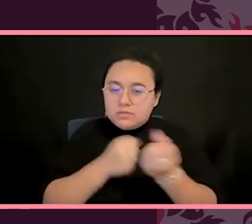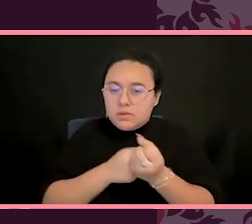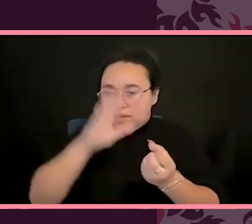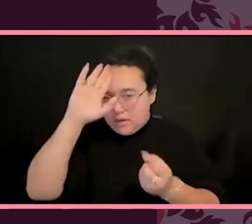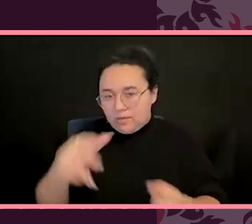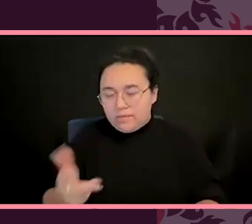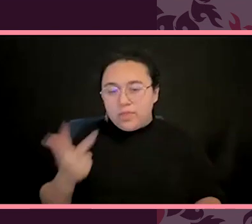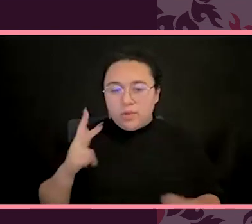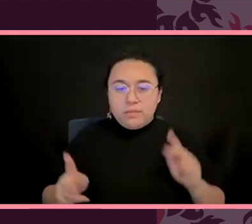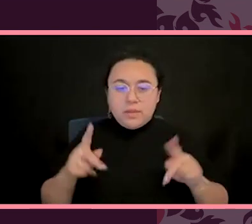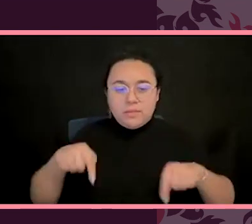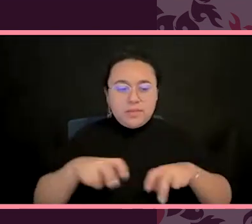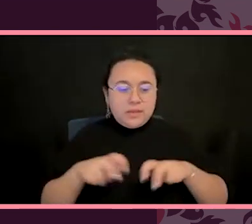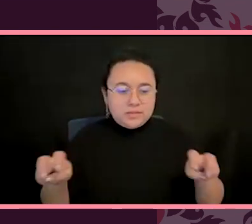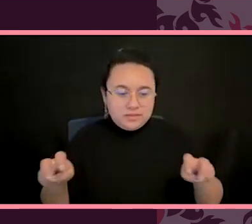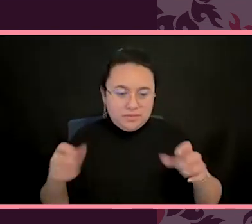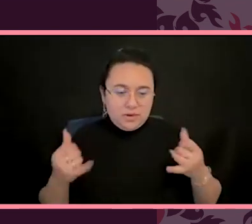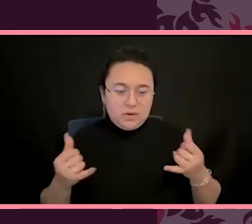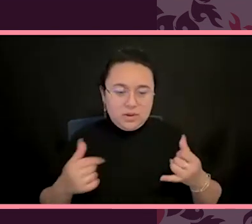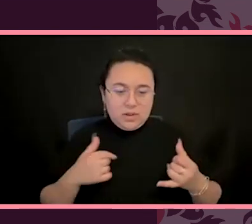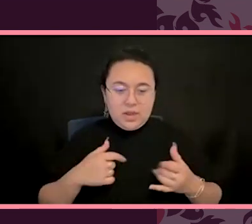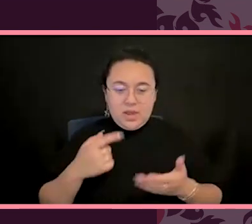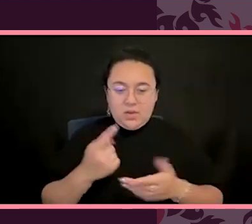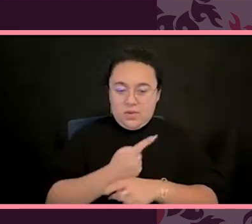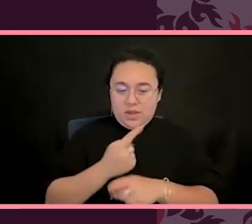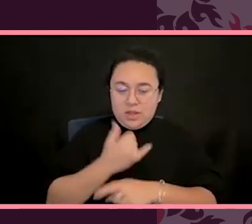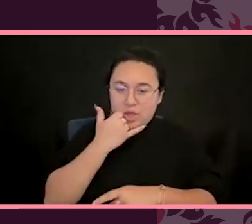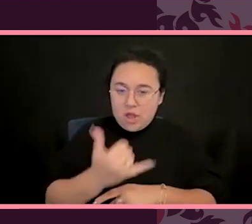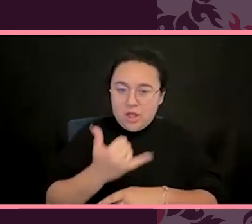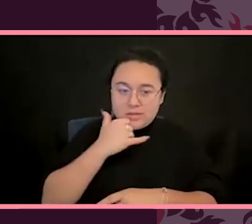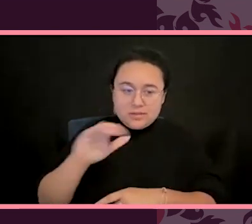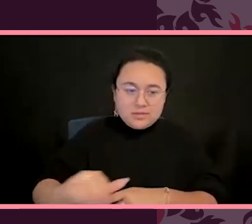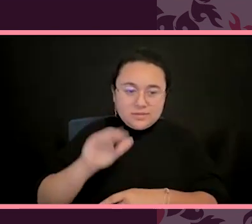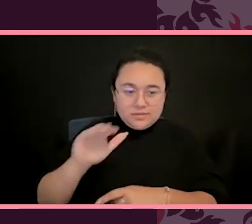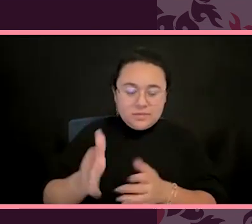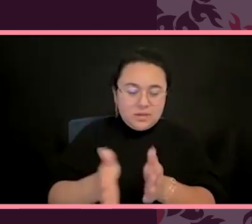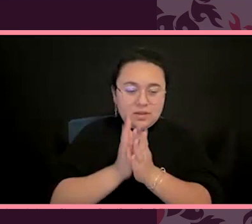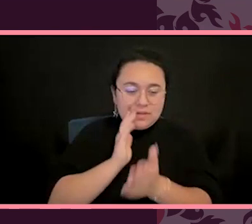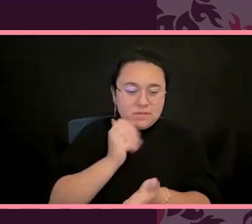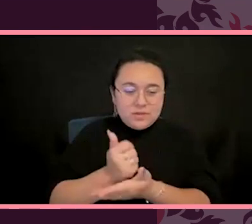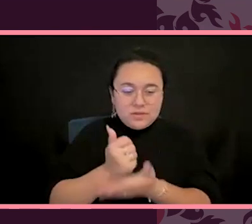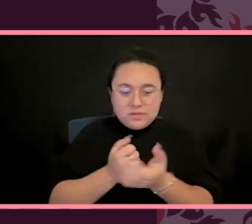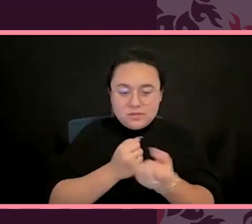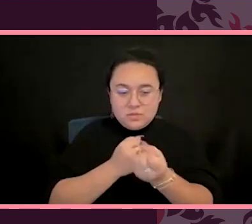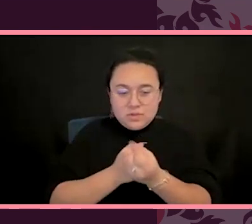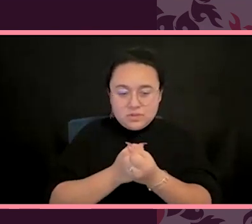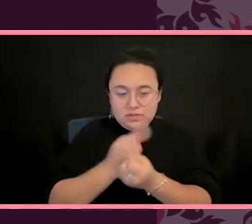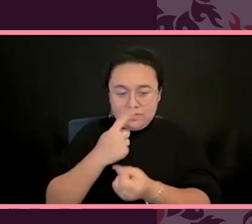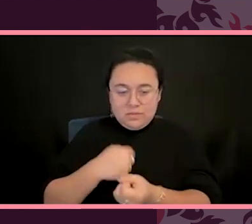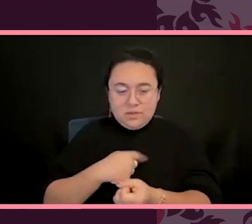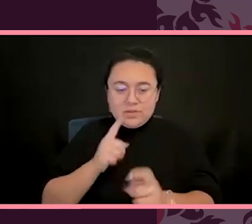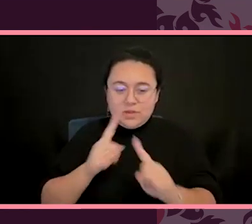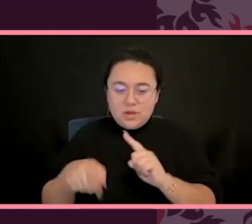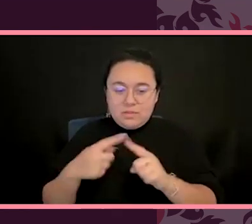3 folks at least on this call right now who I regularly call just to have support, to talk